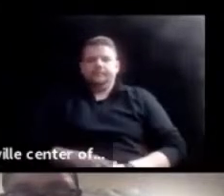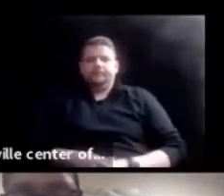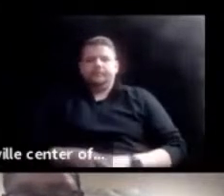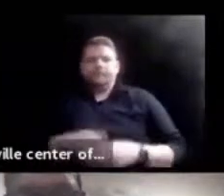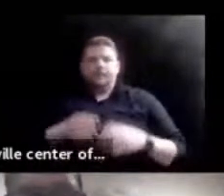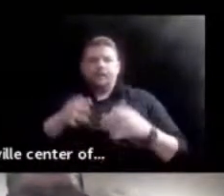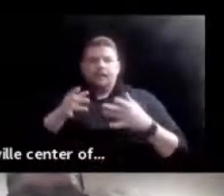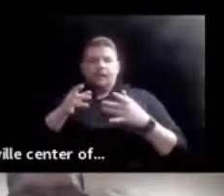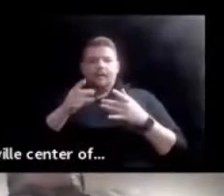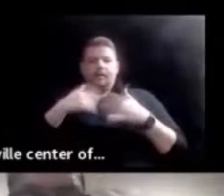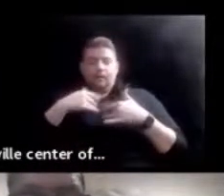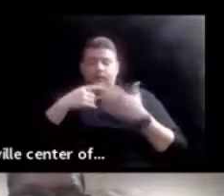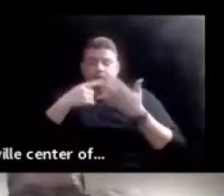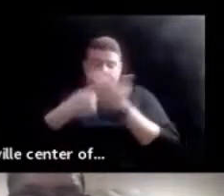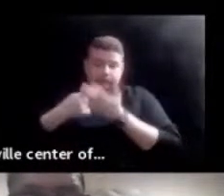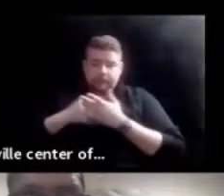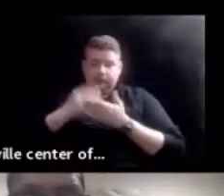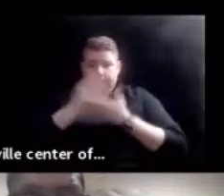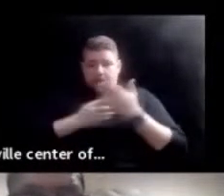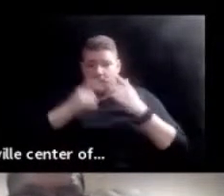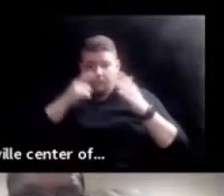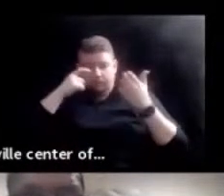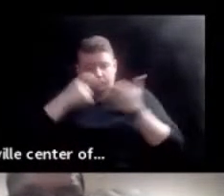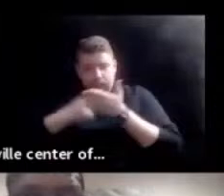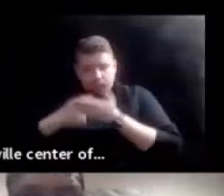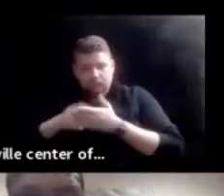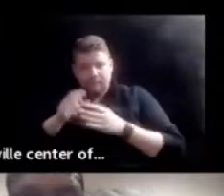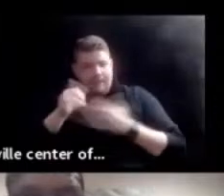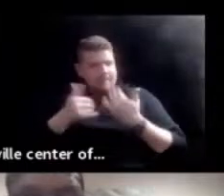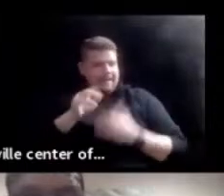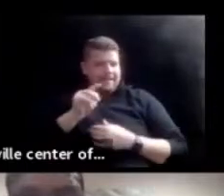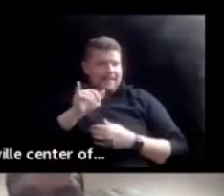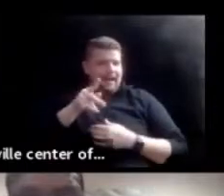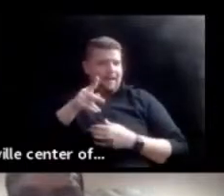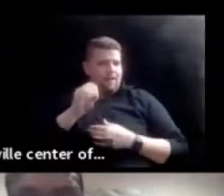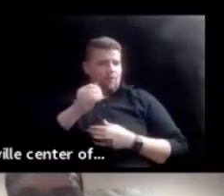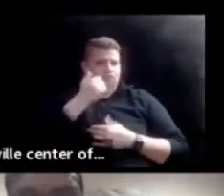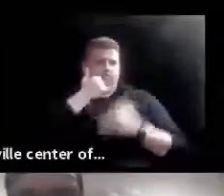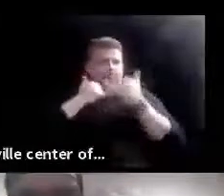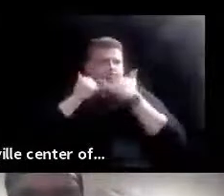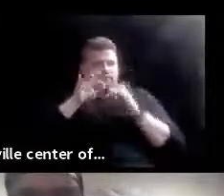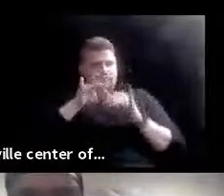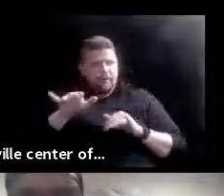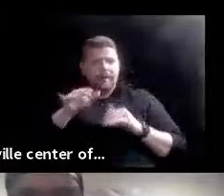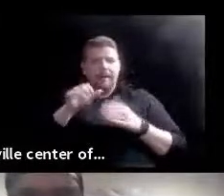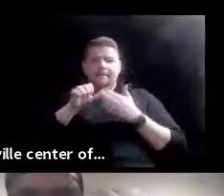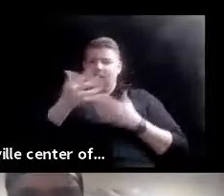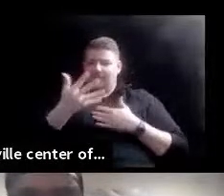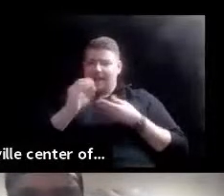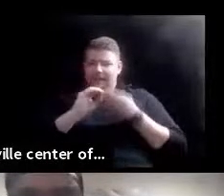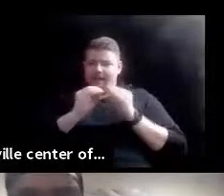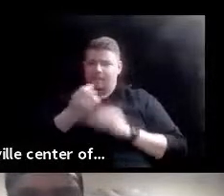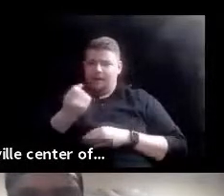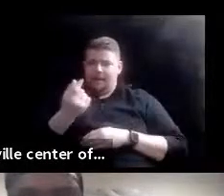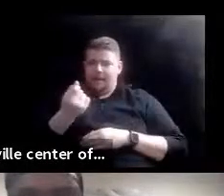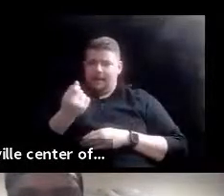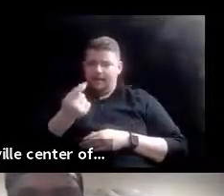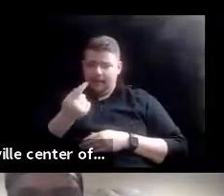As long as we're taking a look at some typos, on page 5, number